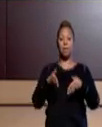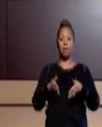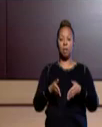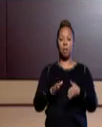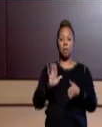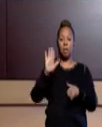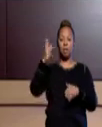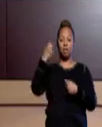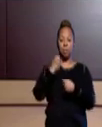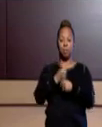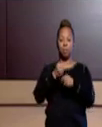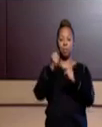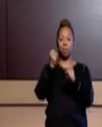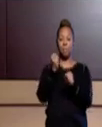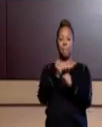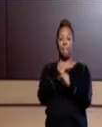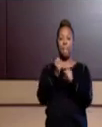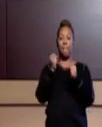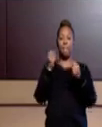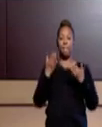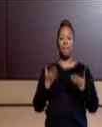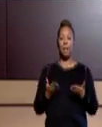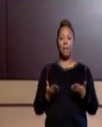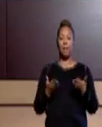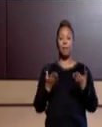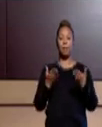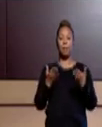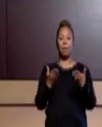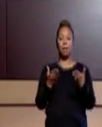Say you made a